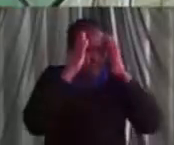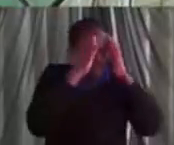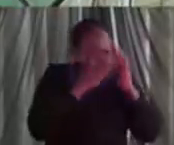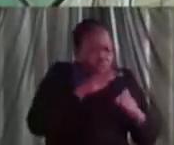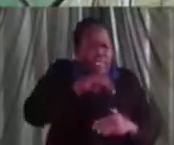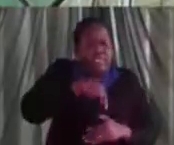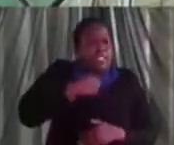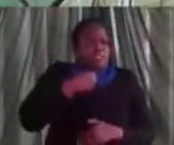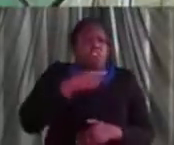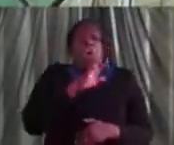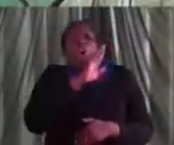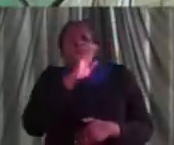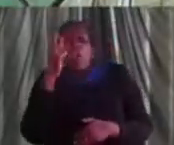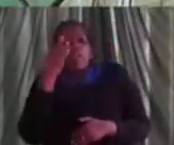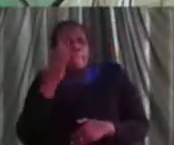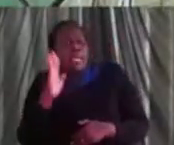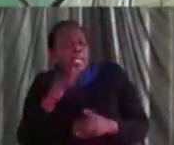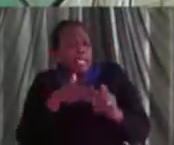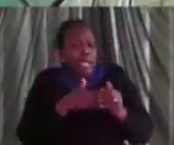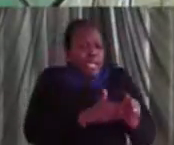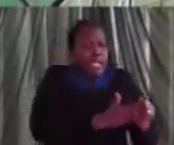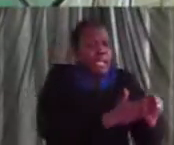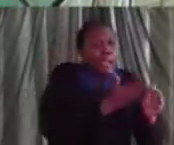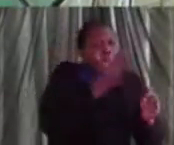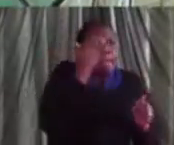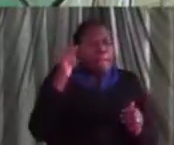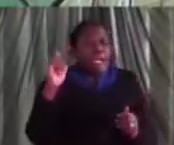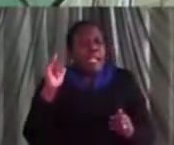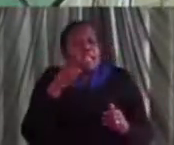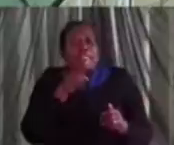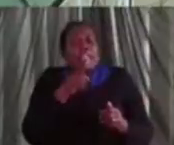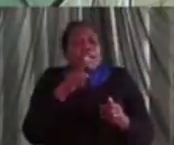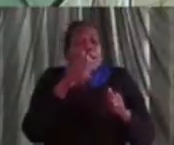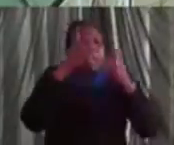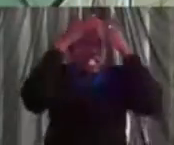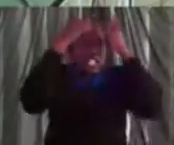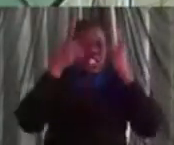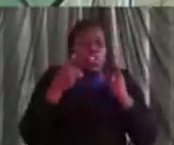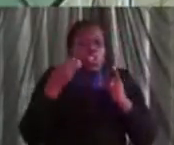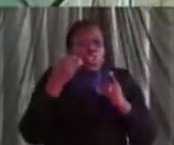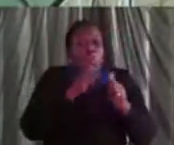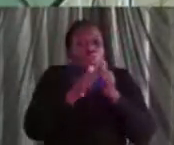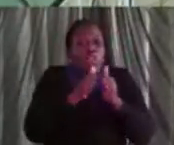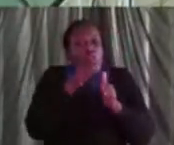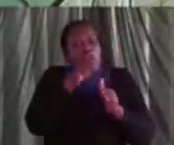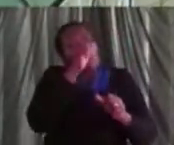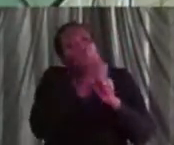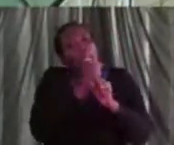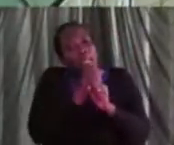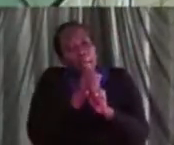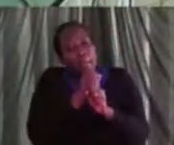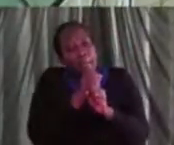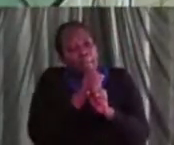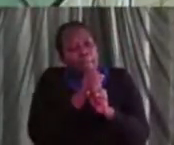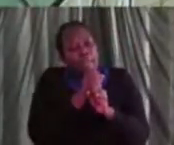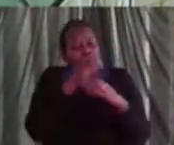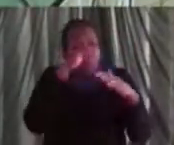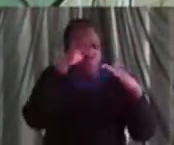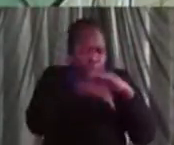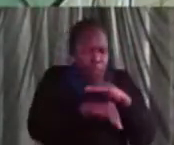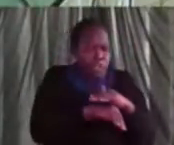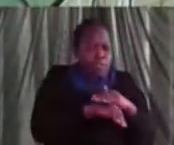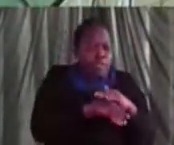be guided by the consequences of your decision. To put it in context,